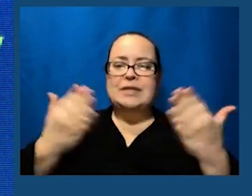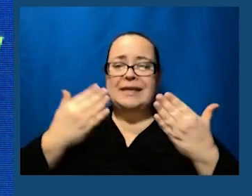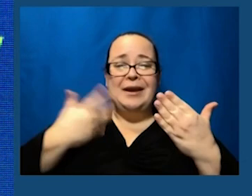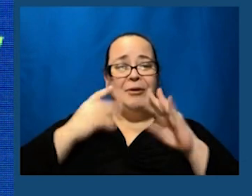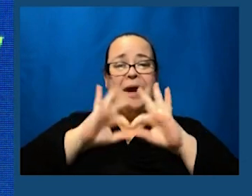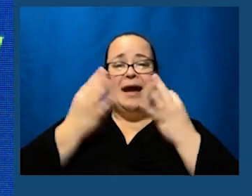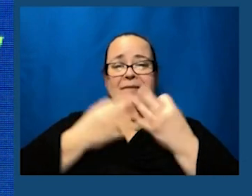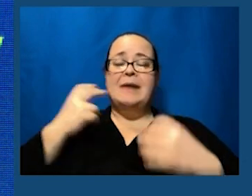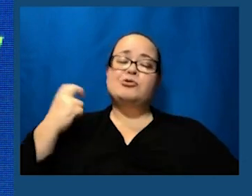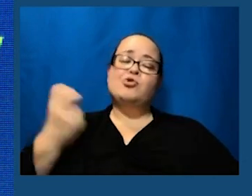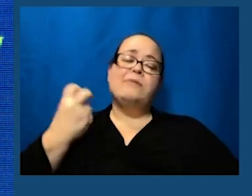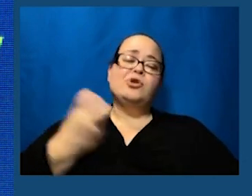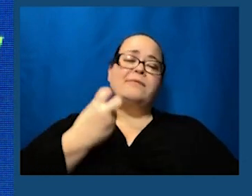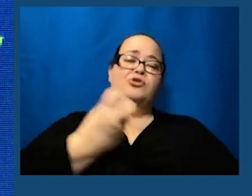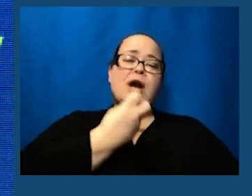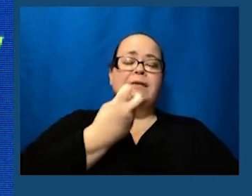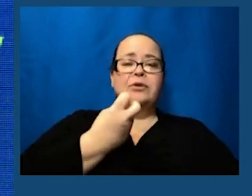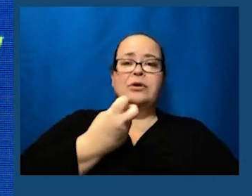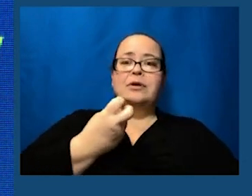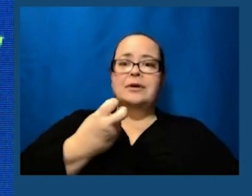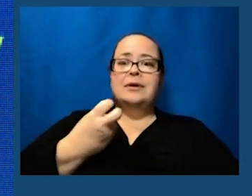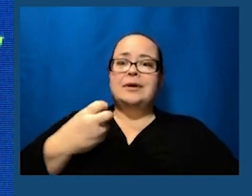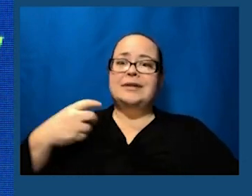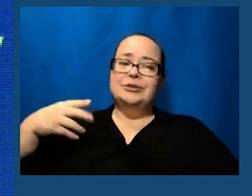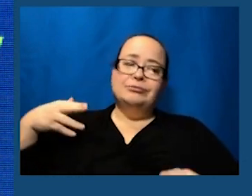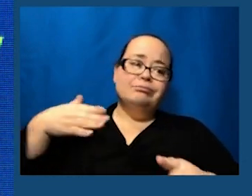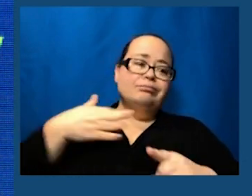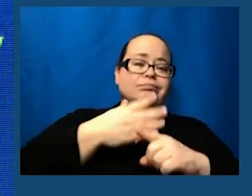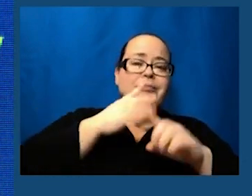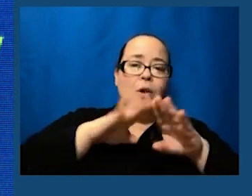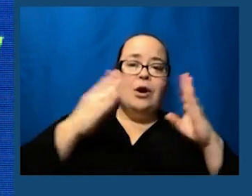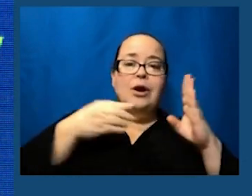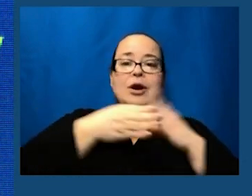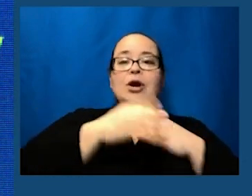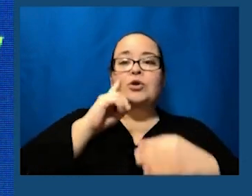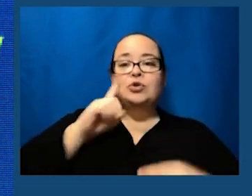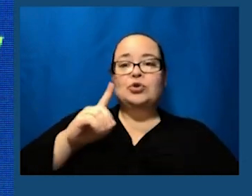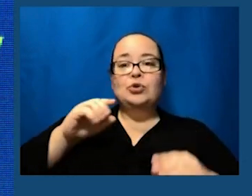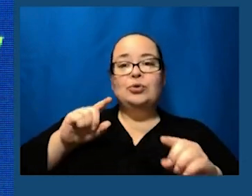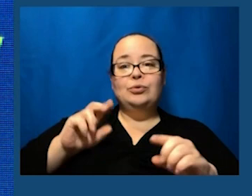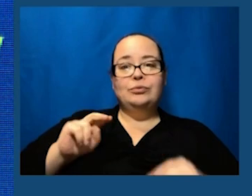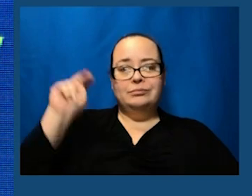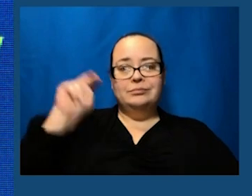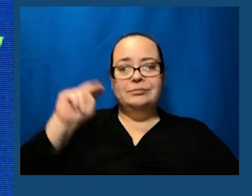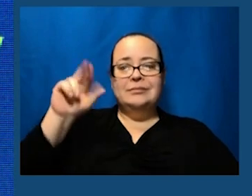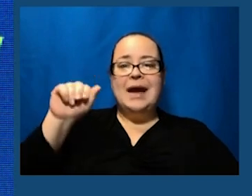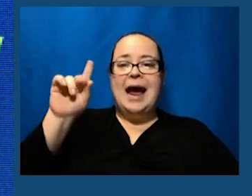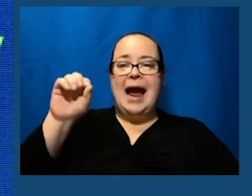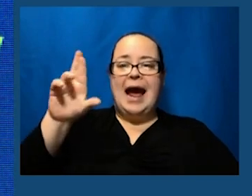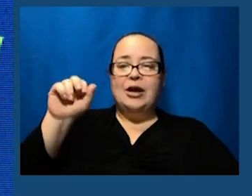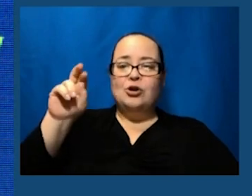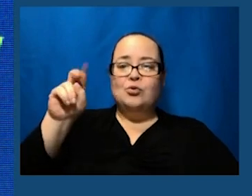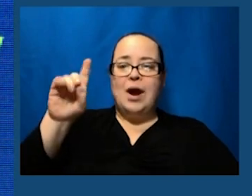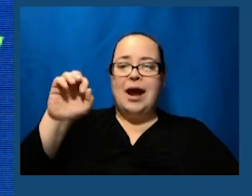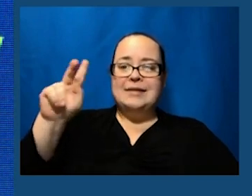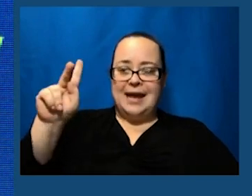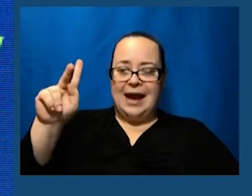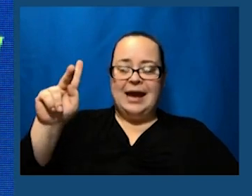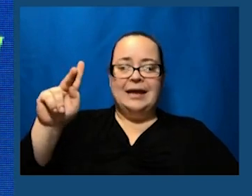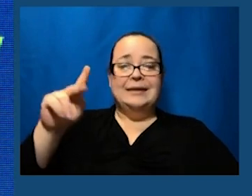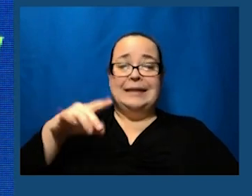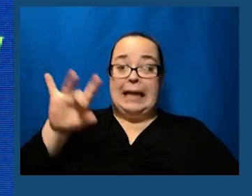Old Forge as the gateway to the Adirondacks. We'd go on these little camping trips, 8 people crammed in a tiny